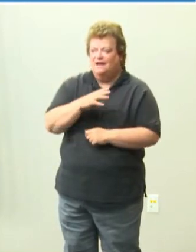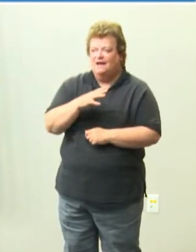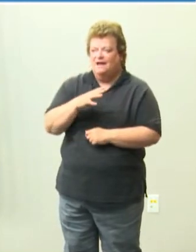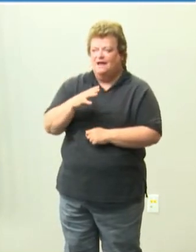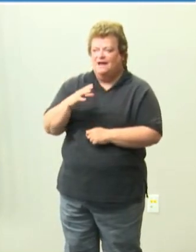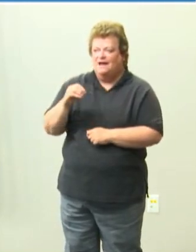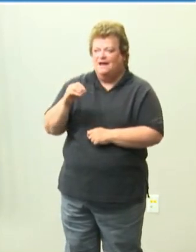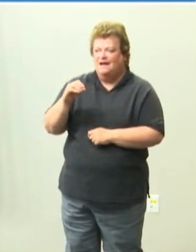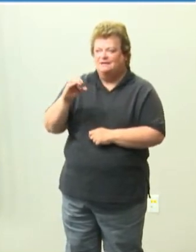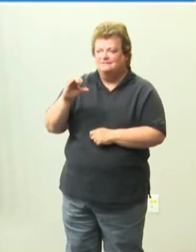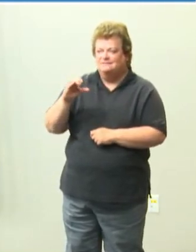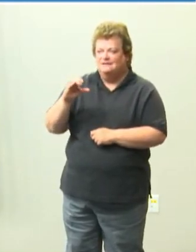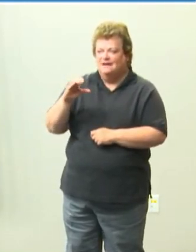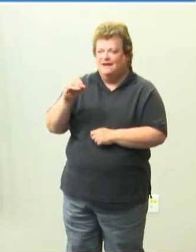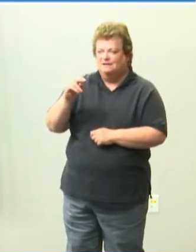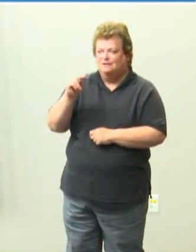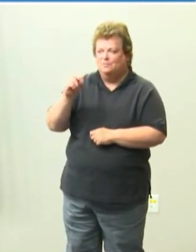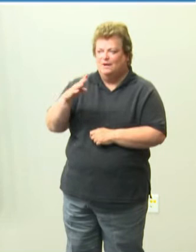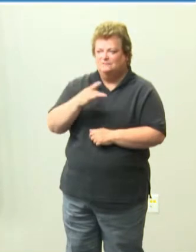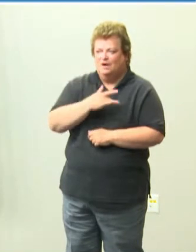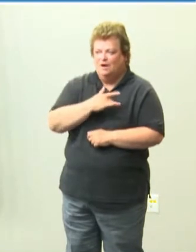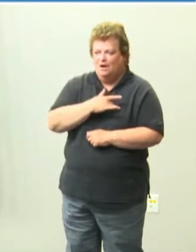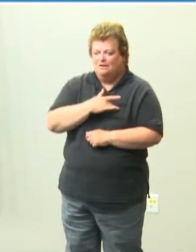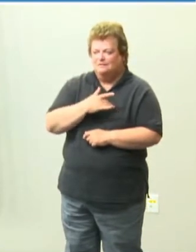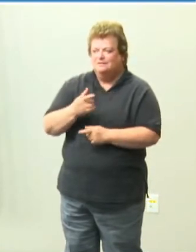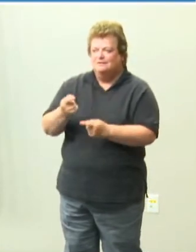the current situation at the hospital. Derek?